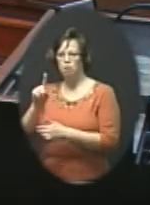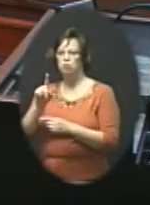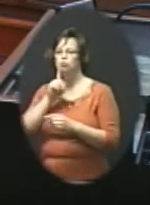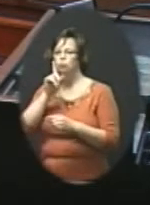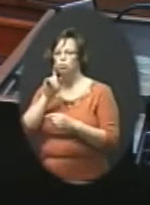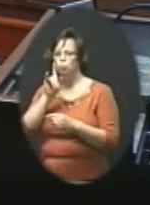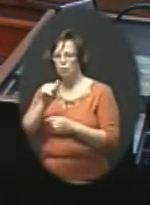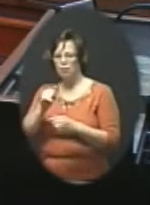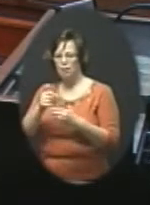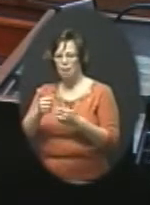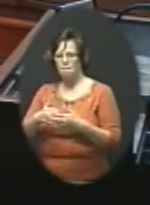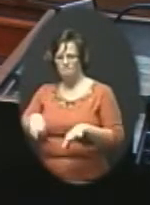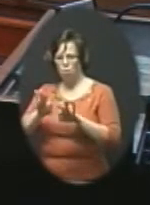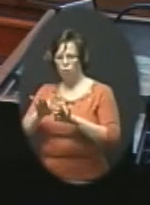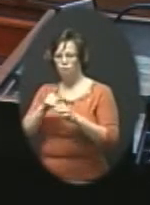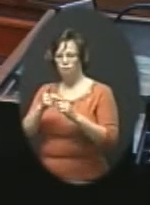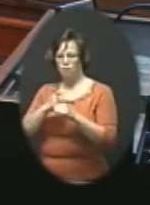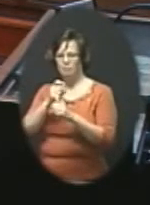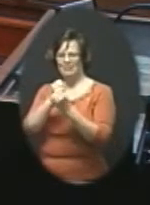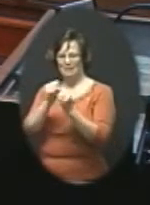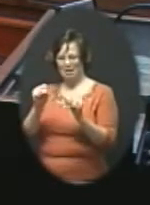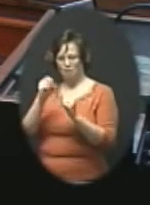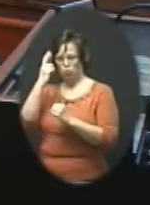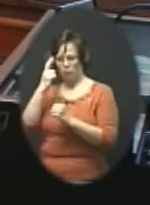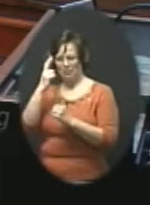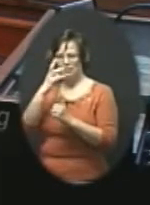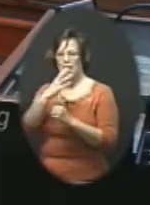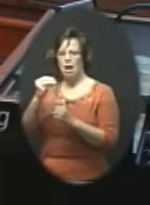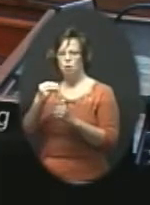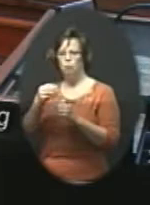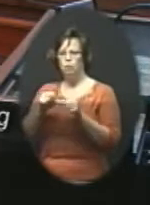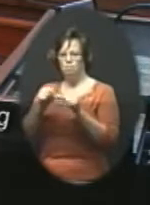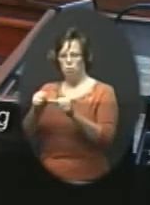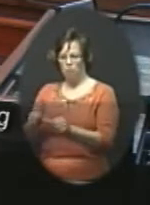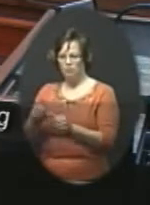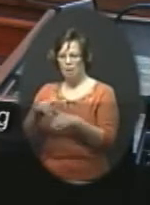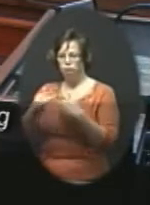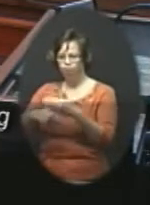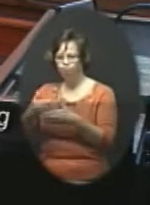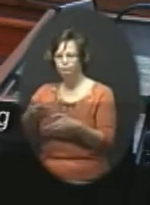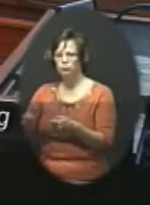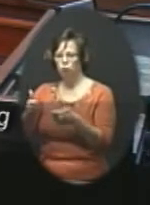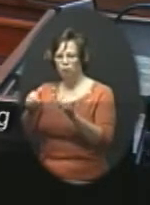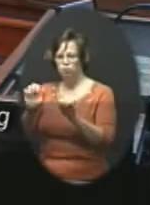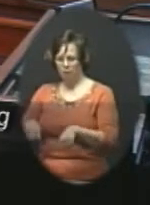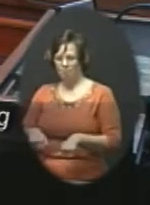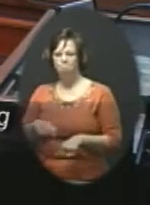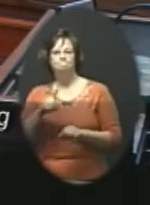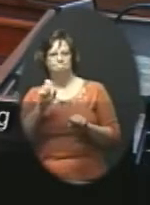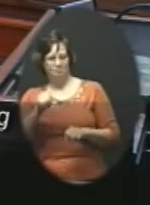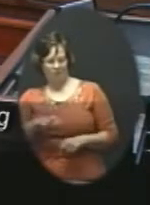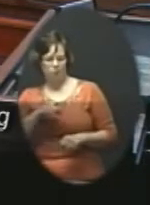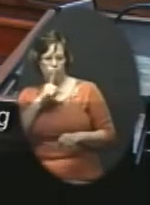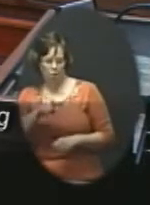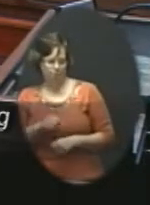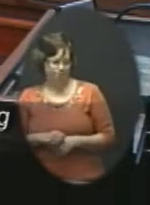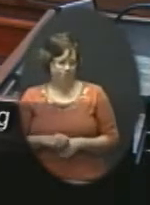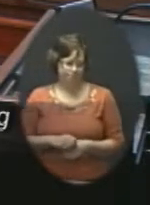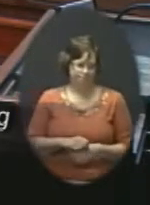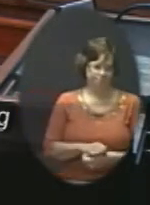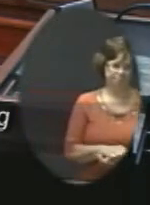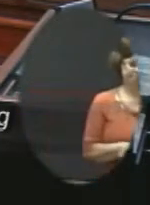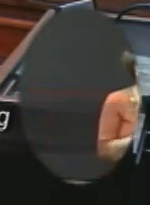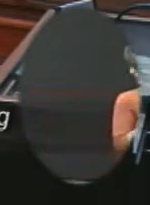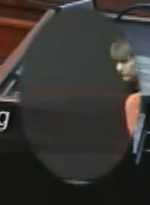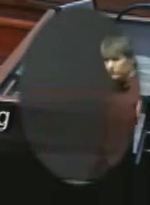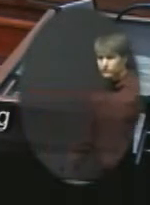us and from our safety and security standpoint. So we are moving this as rapidly forward as Absolutely. We can do it. Okay. And is